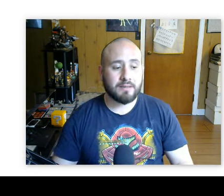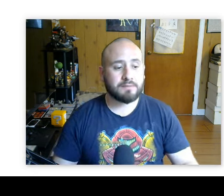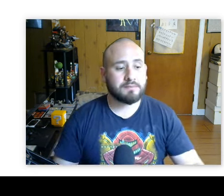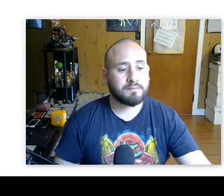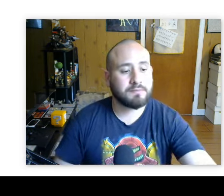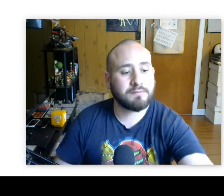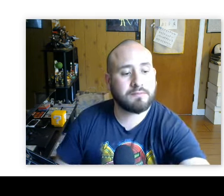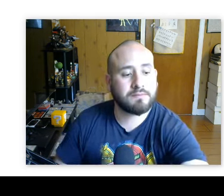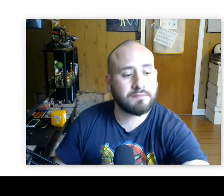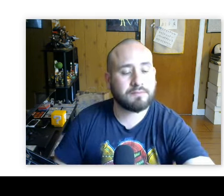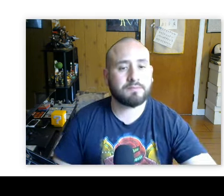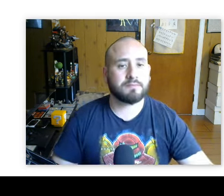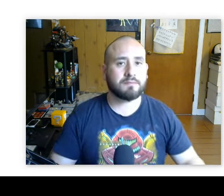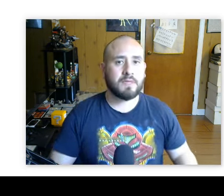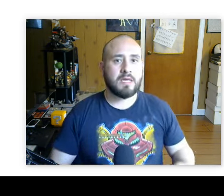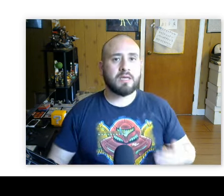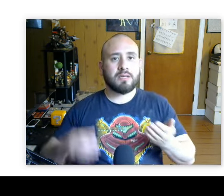Cupcake.